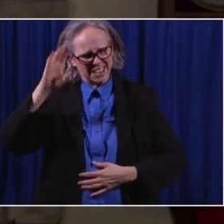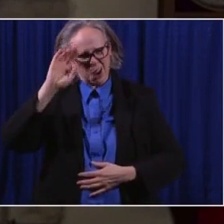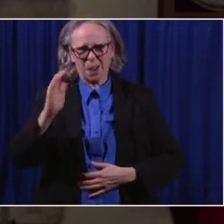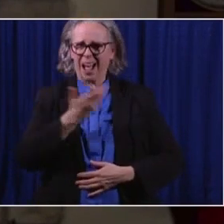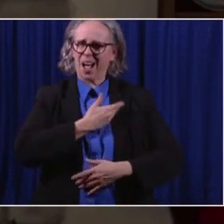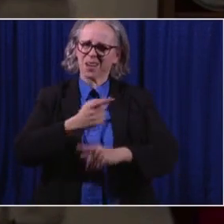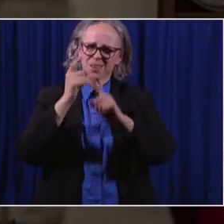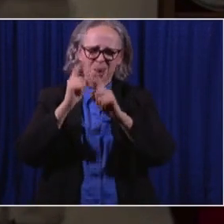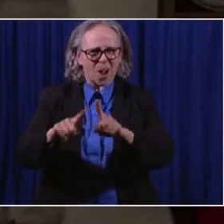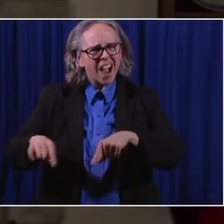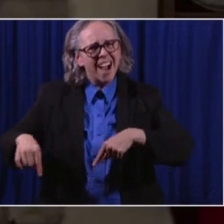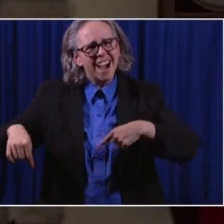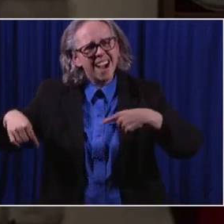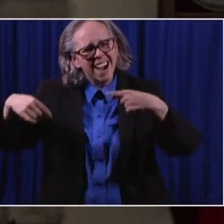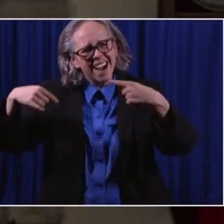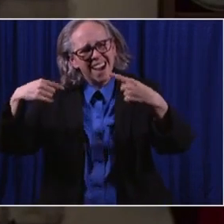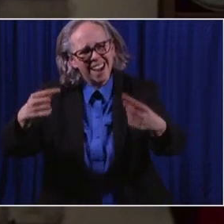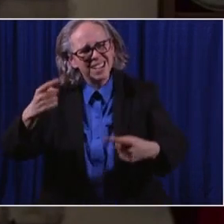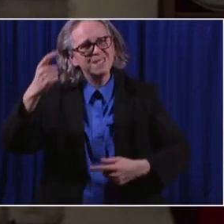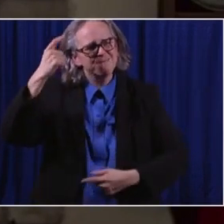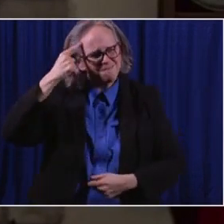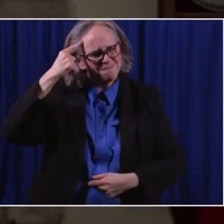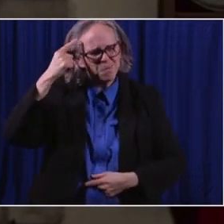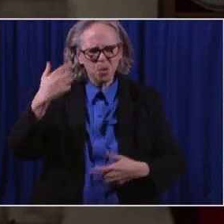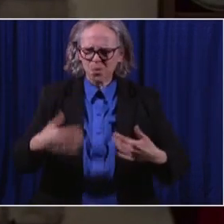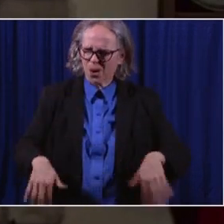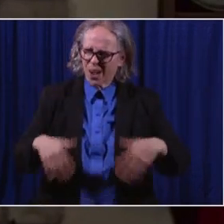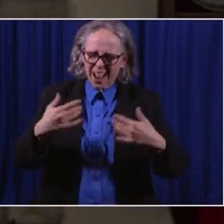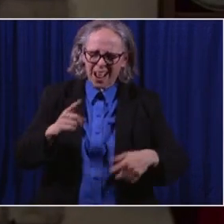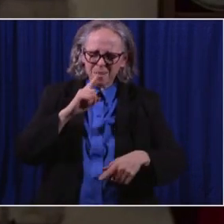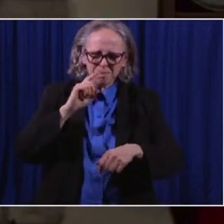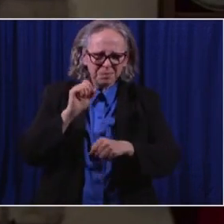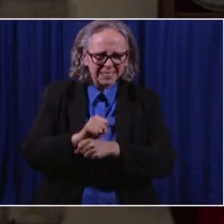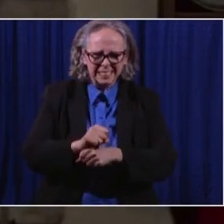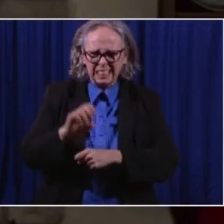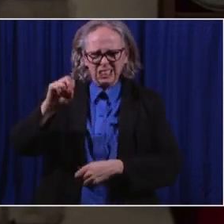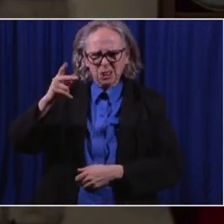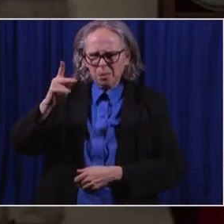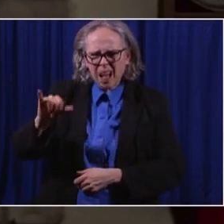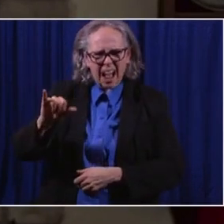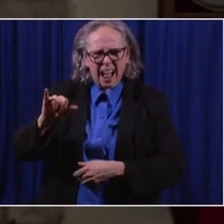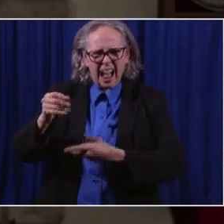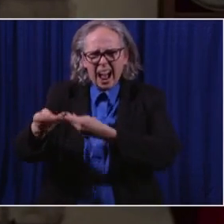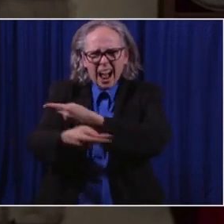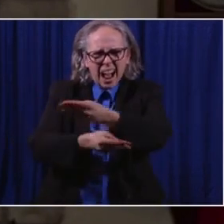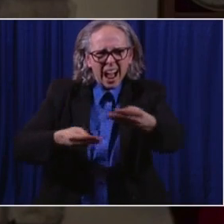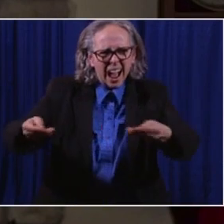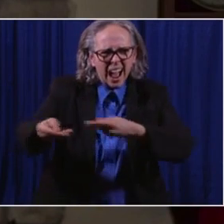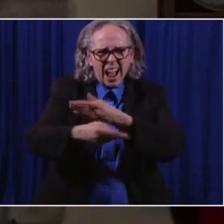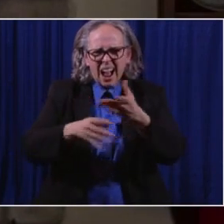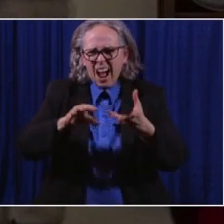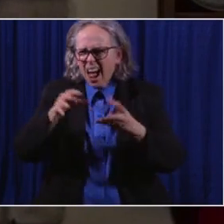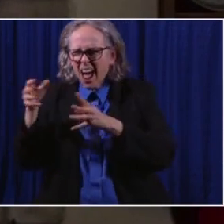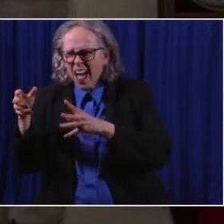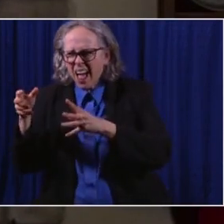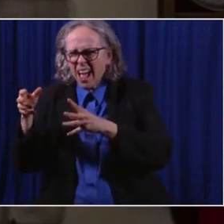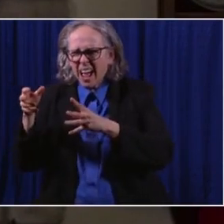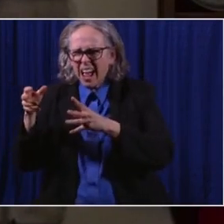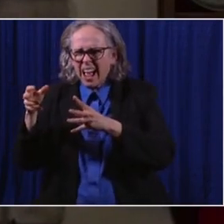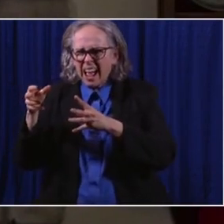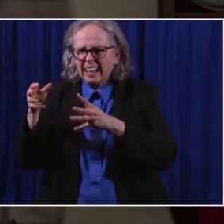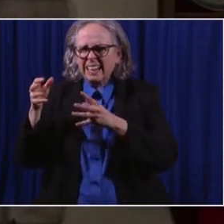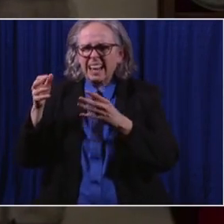saw the supply chain just totally disrupted, and the problems that Ohio medical personnel had in